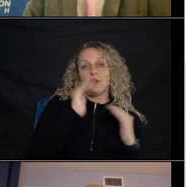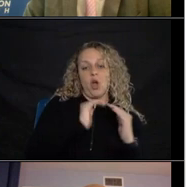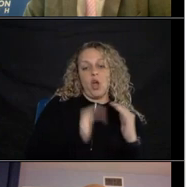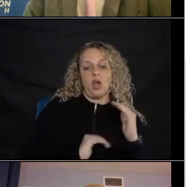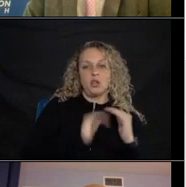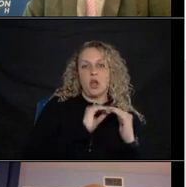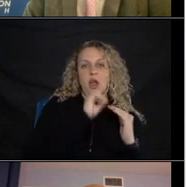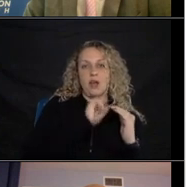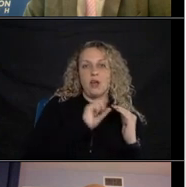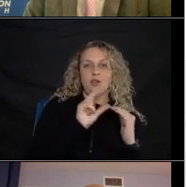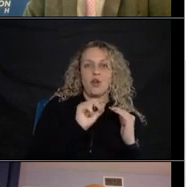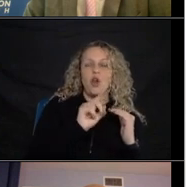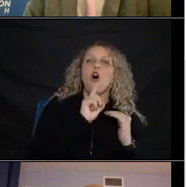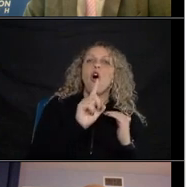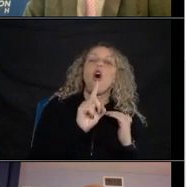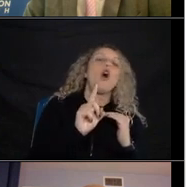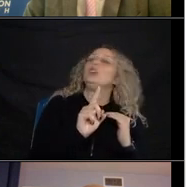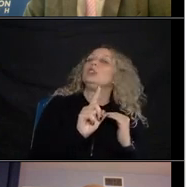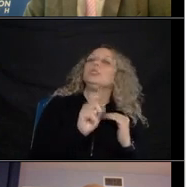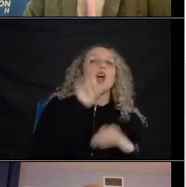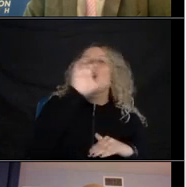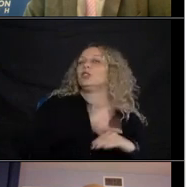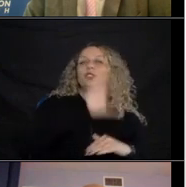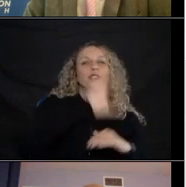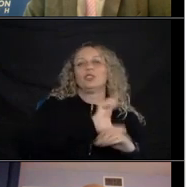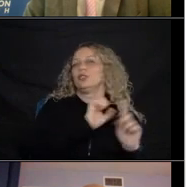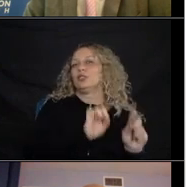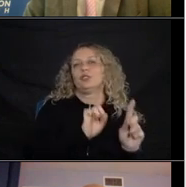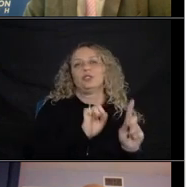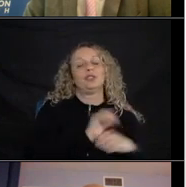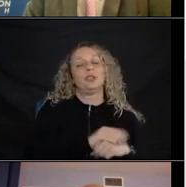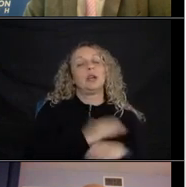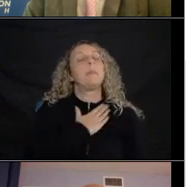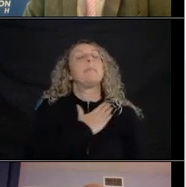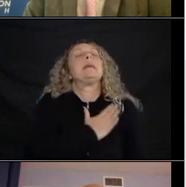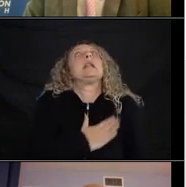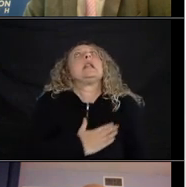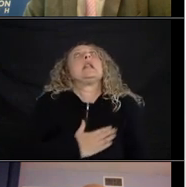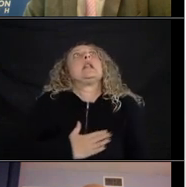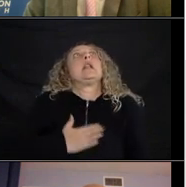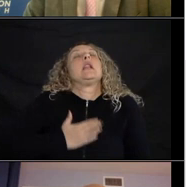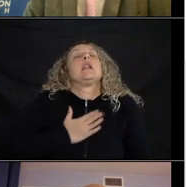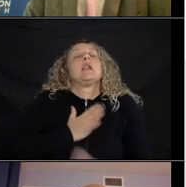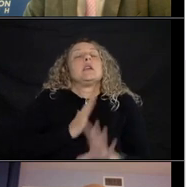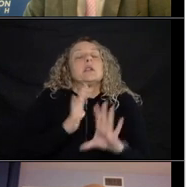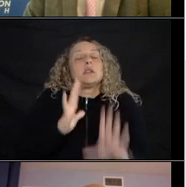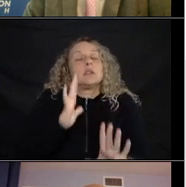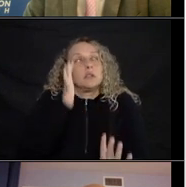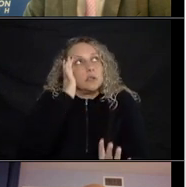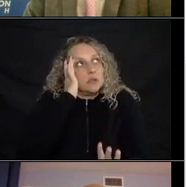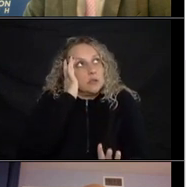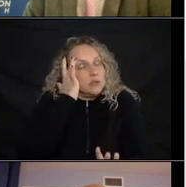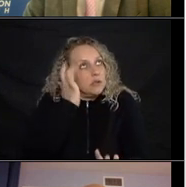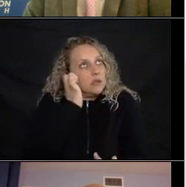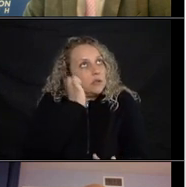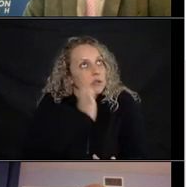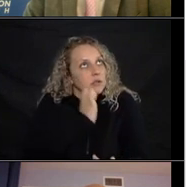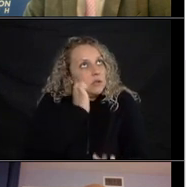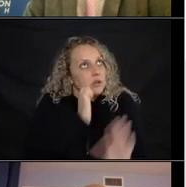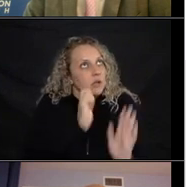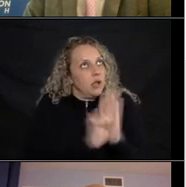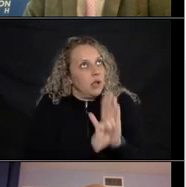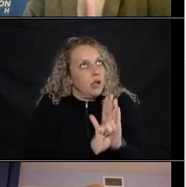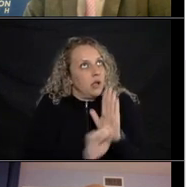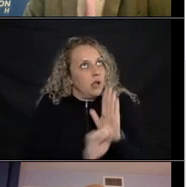30 are unchurched. Please spare us the daily dogma and let